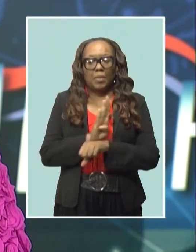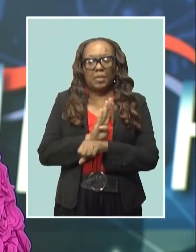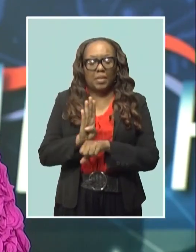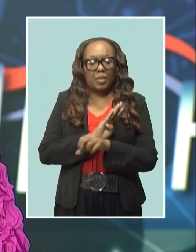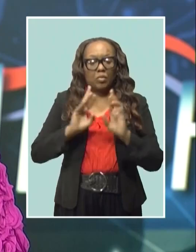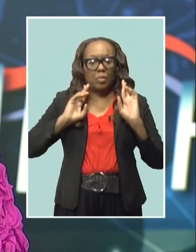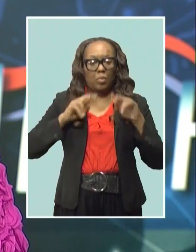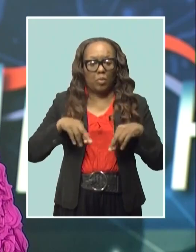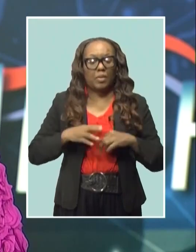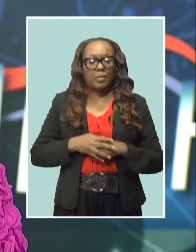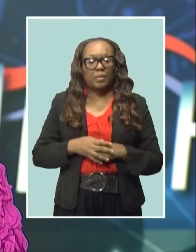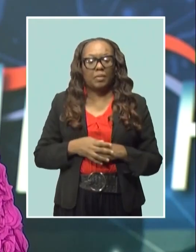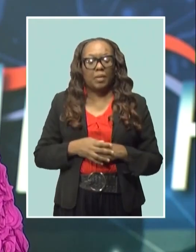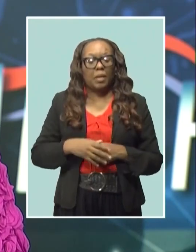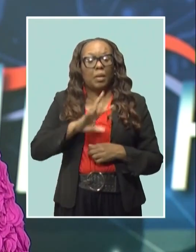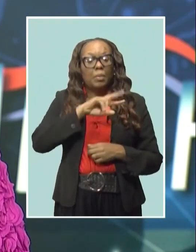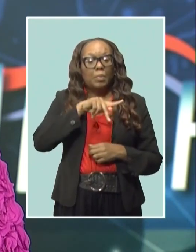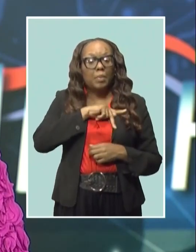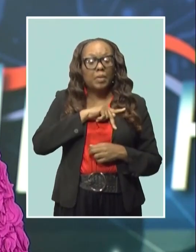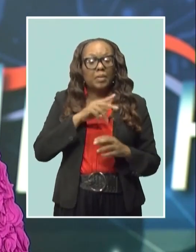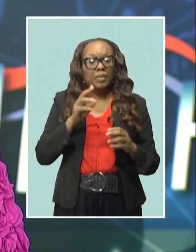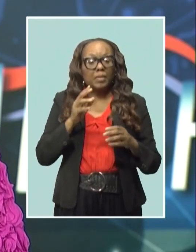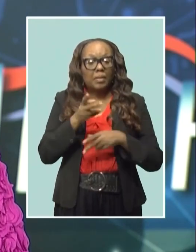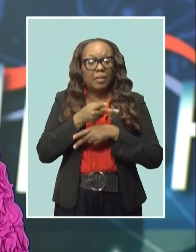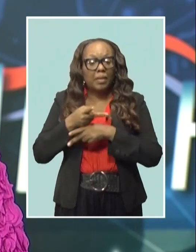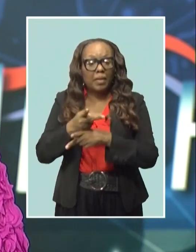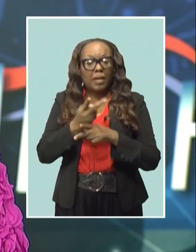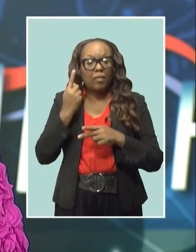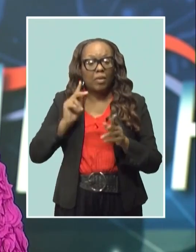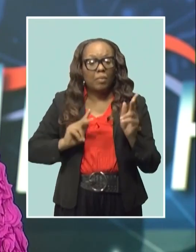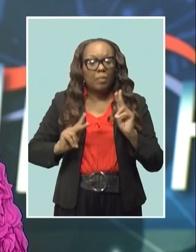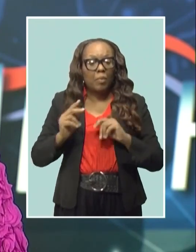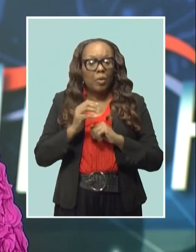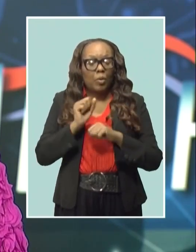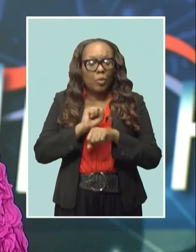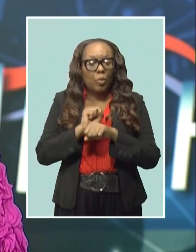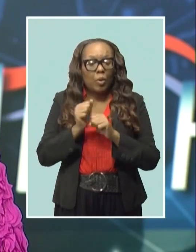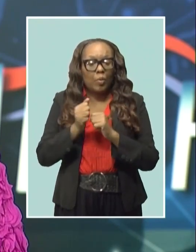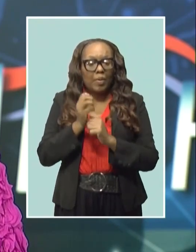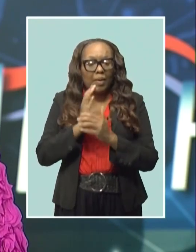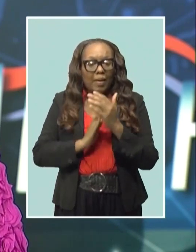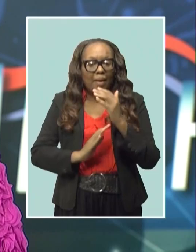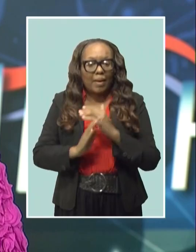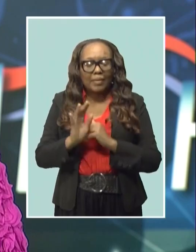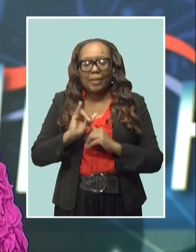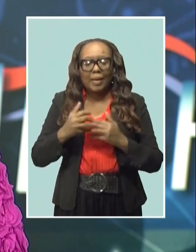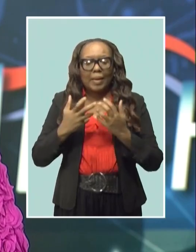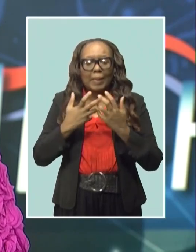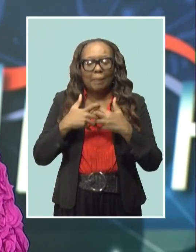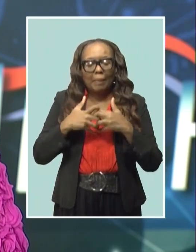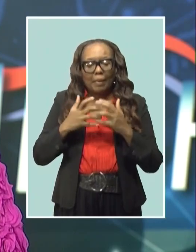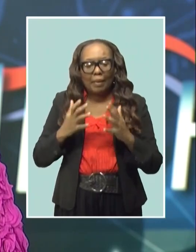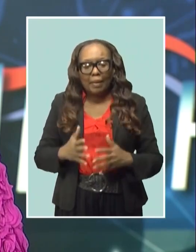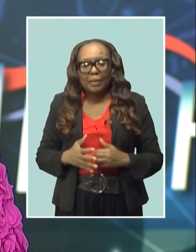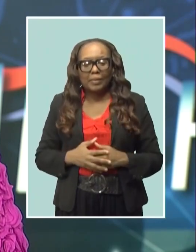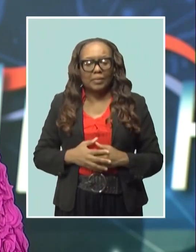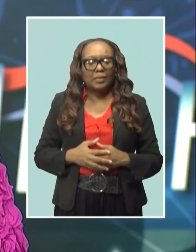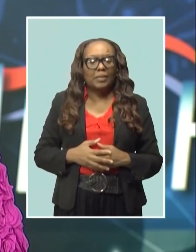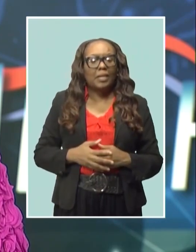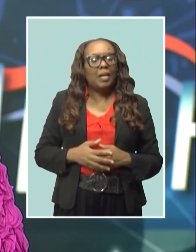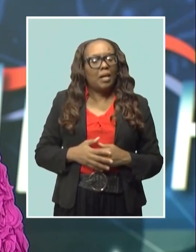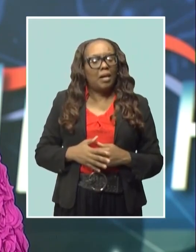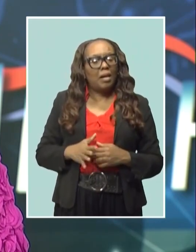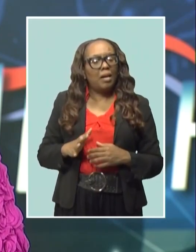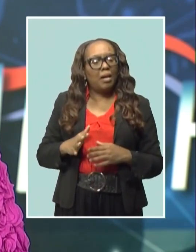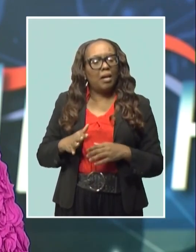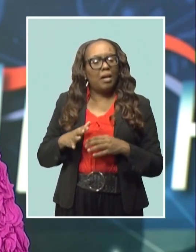Report, personal care for mechanics. That's the purpose of products from the business SEK Hair and Skincare, the brainchild of